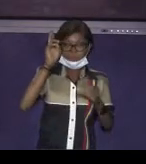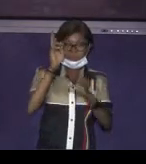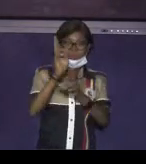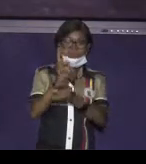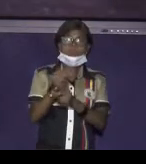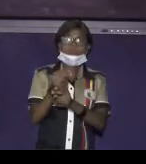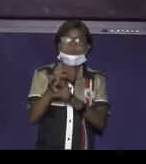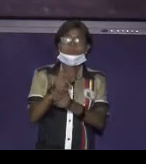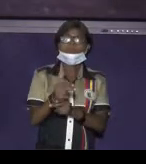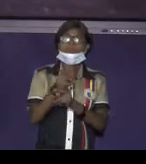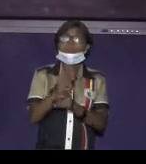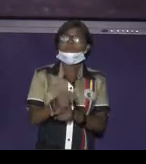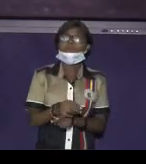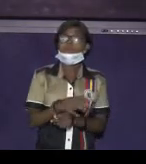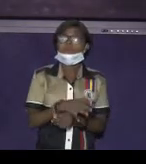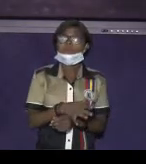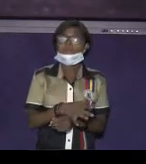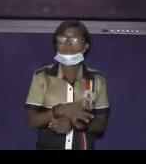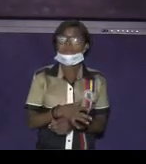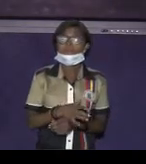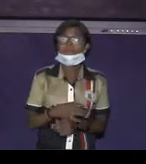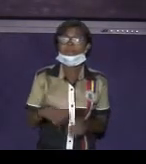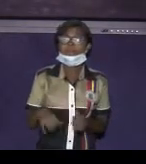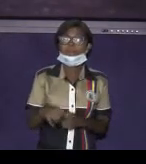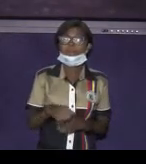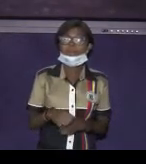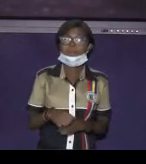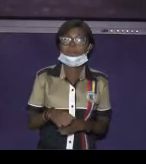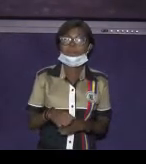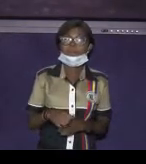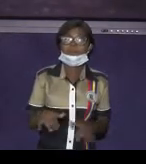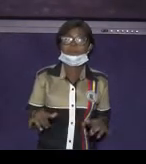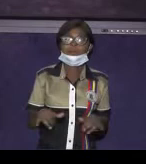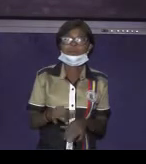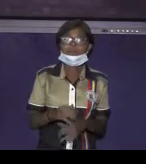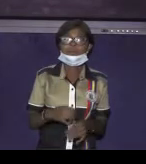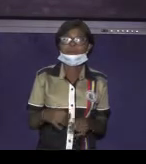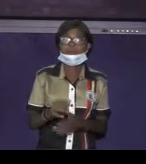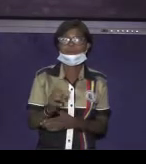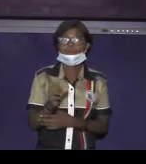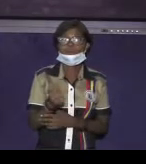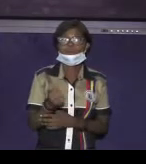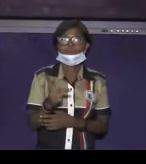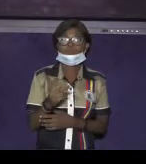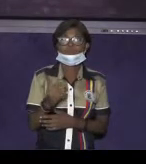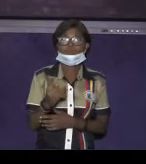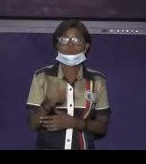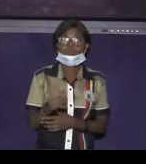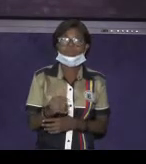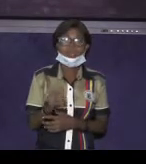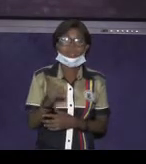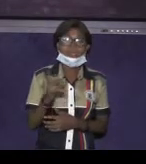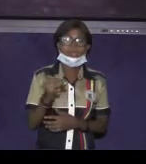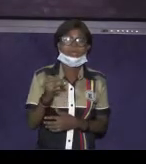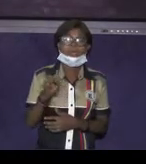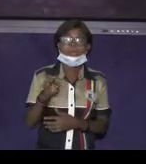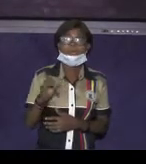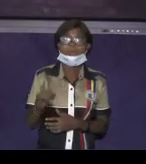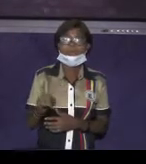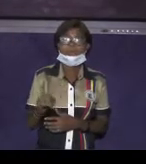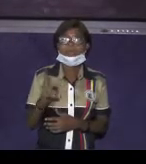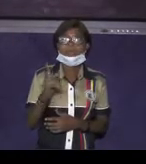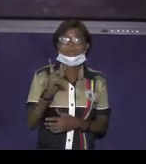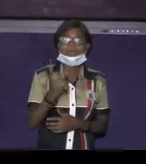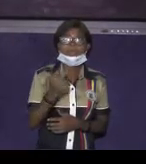horses, and common areas where we have savanna, that's in Sokoto,